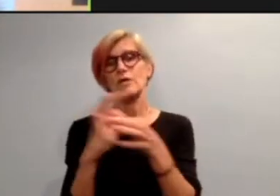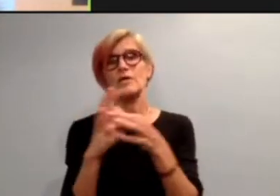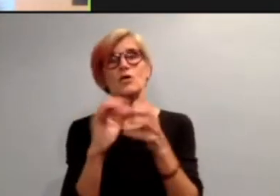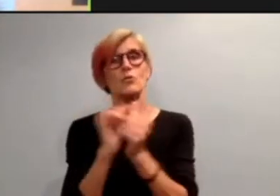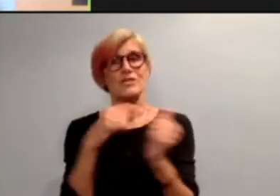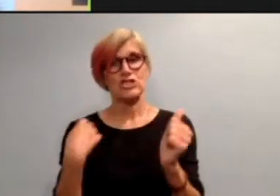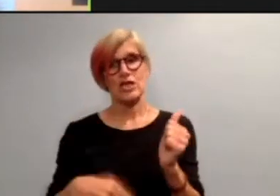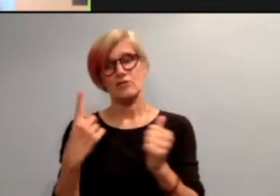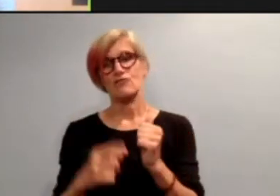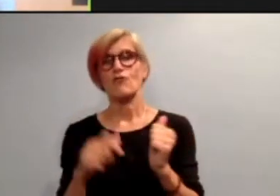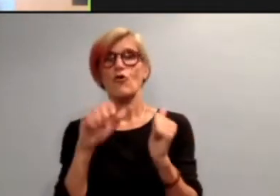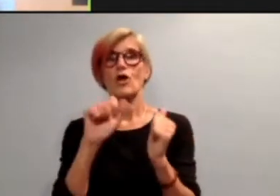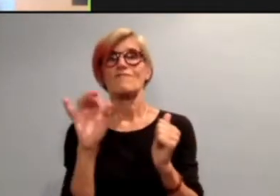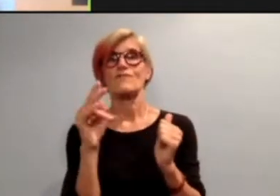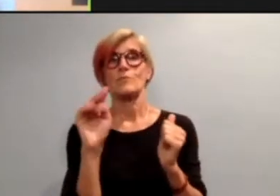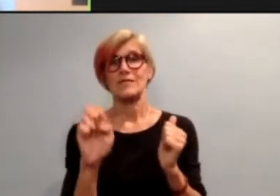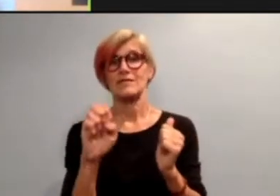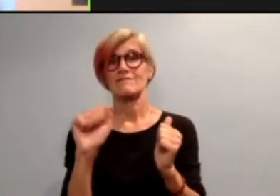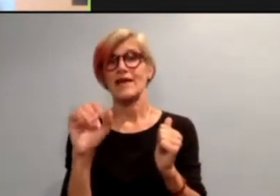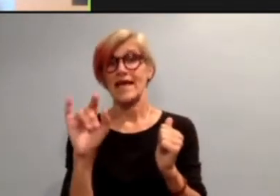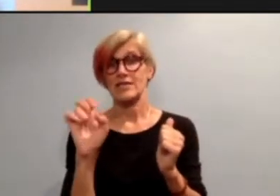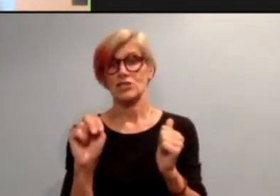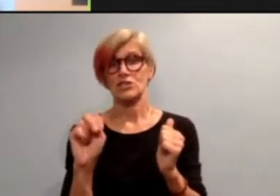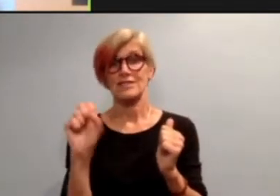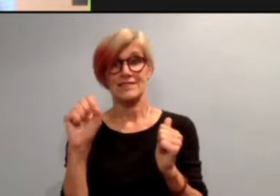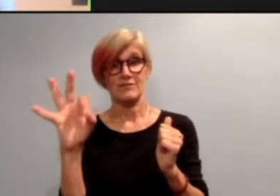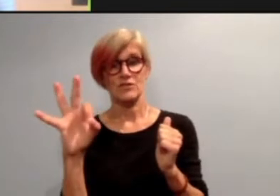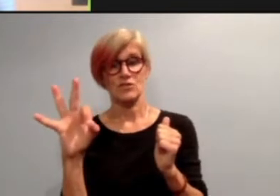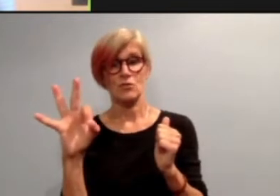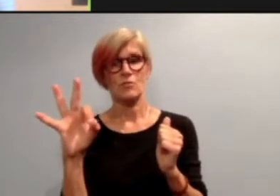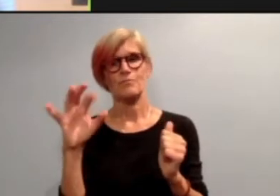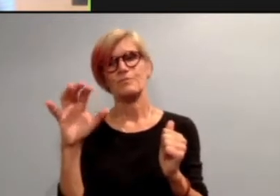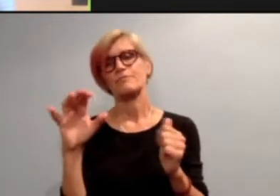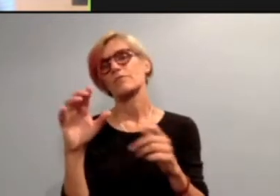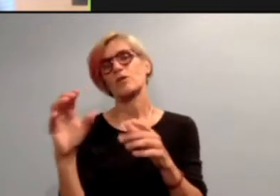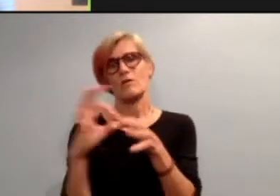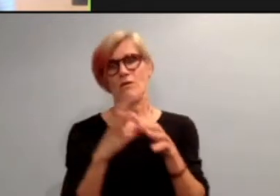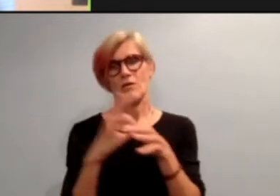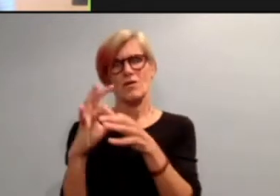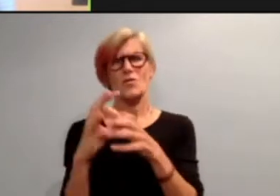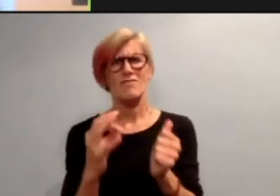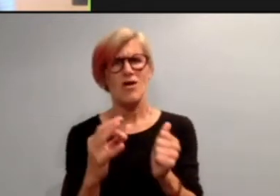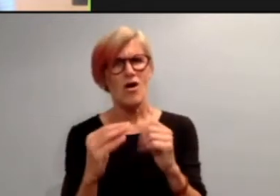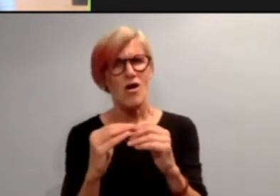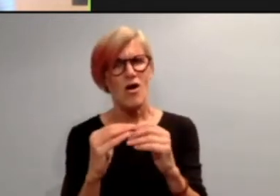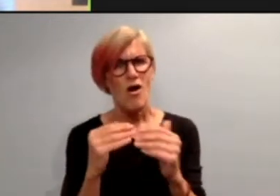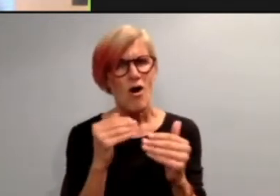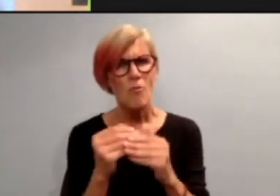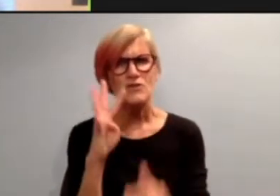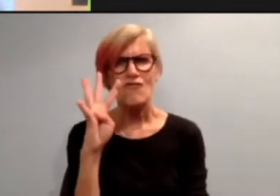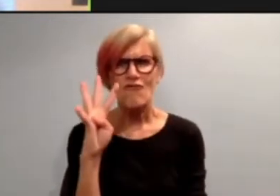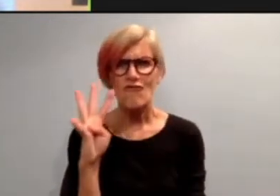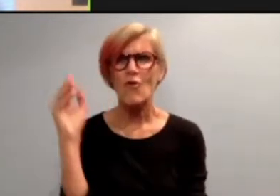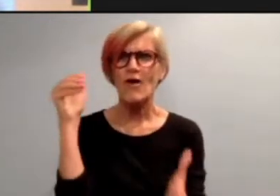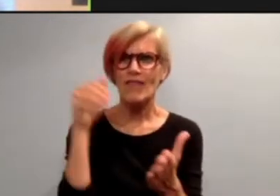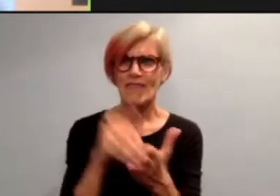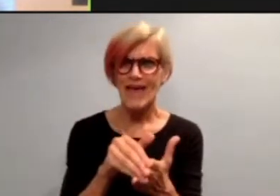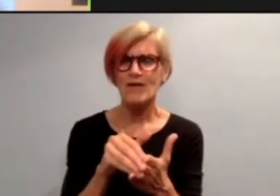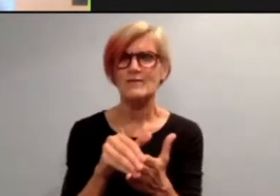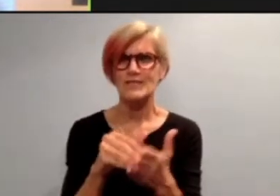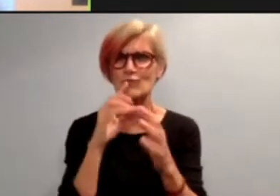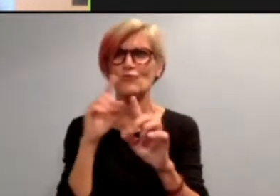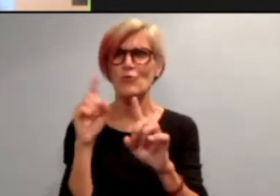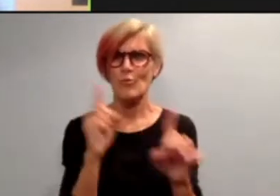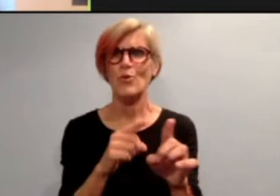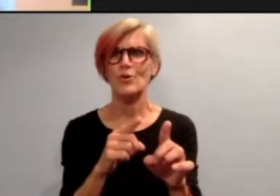Francisco State, we've gotten almost 4,000 incident reports from across the country, 1,700 just